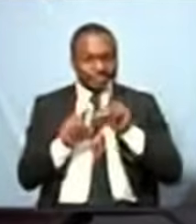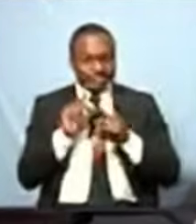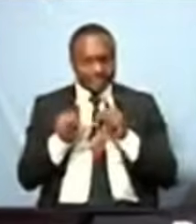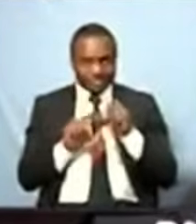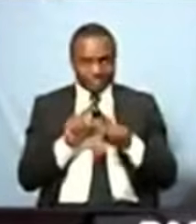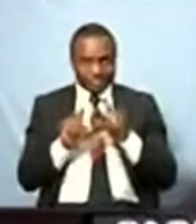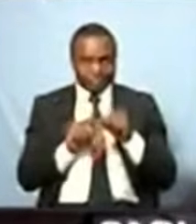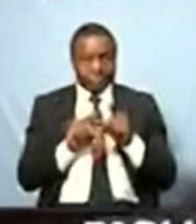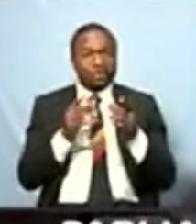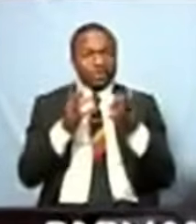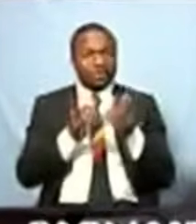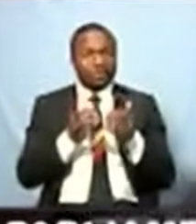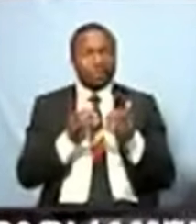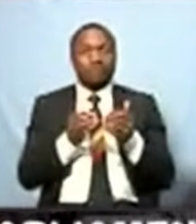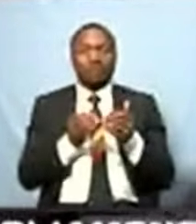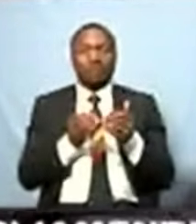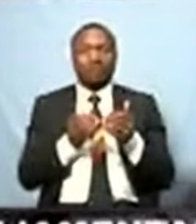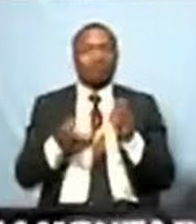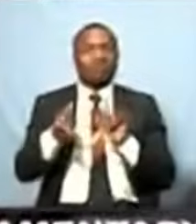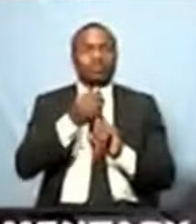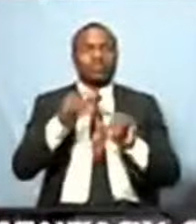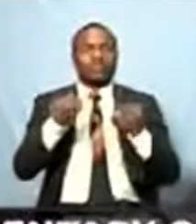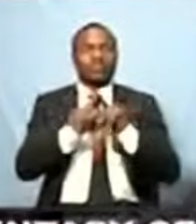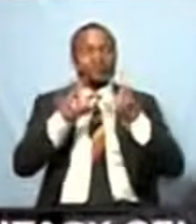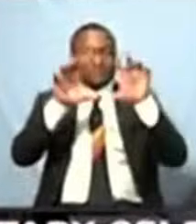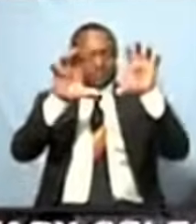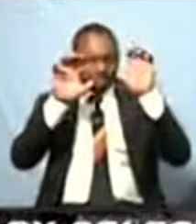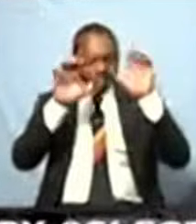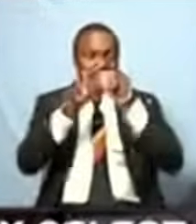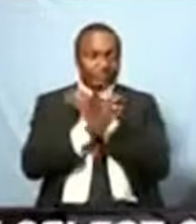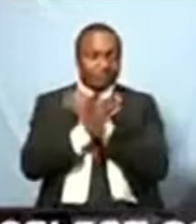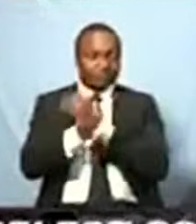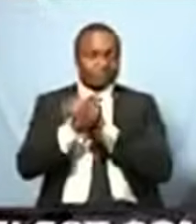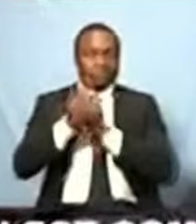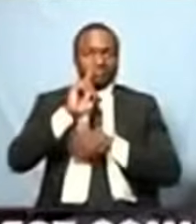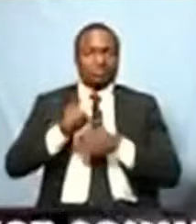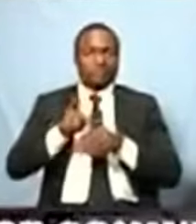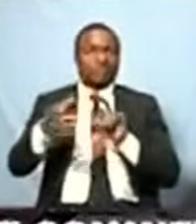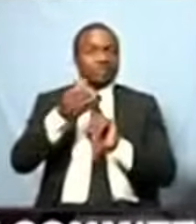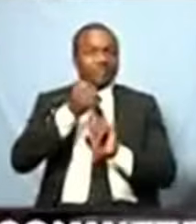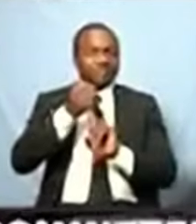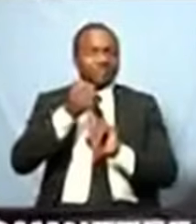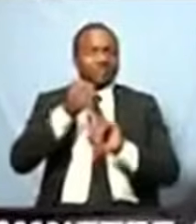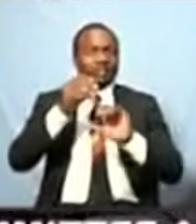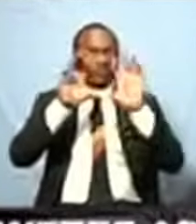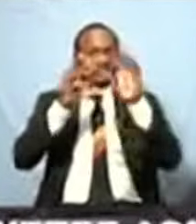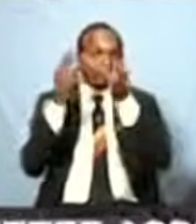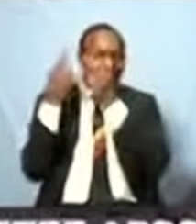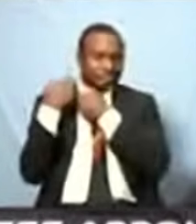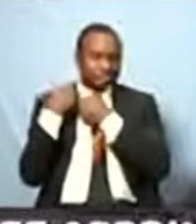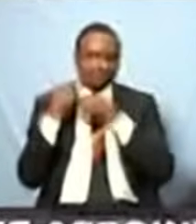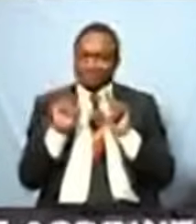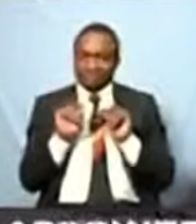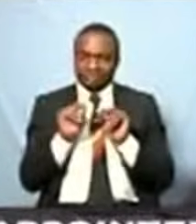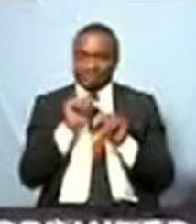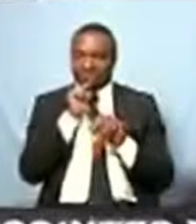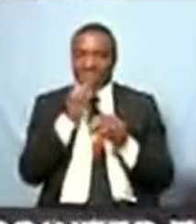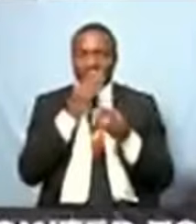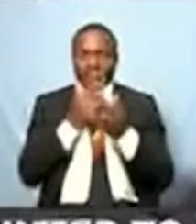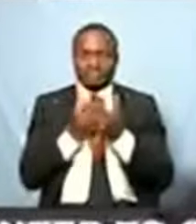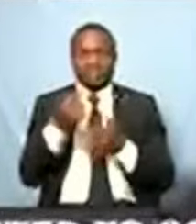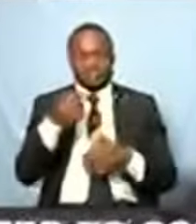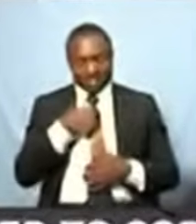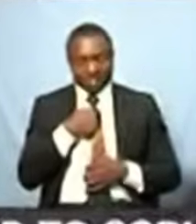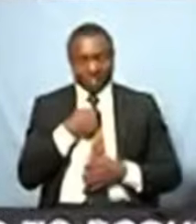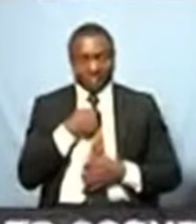to be held accountable by the same executive branch they should hold accountable? No, I don't think that will be okay. I